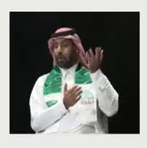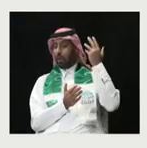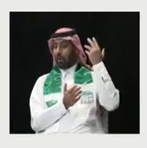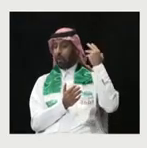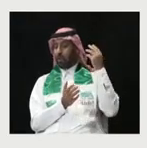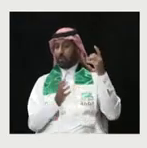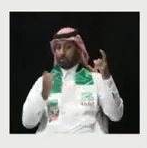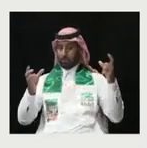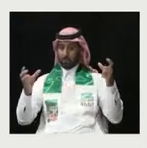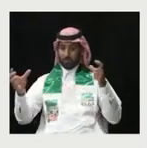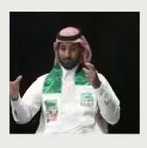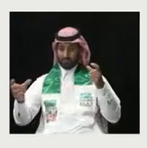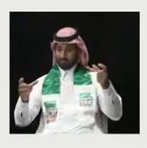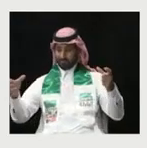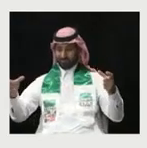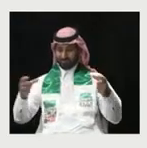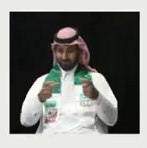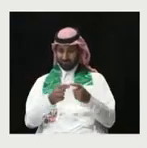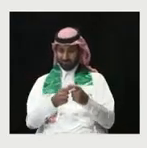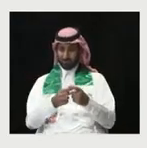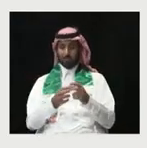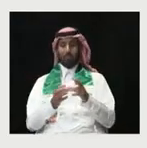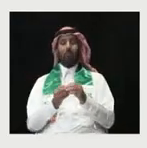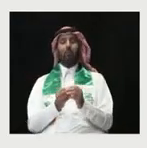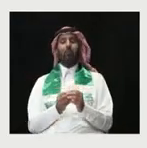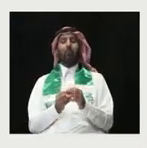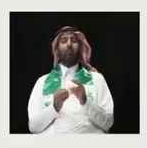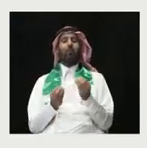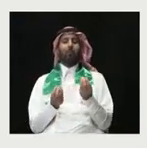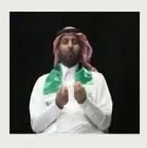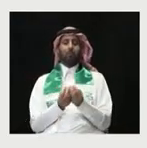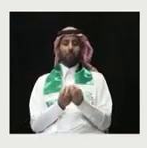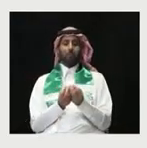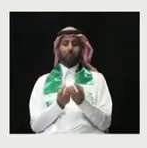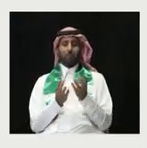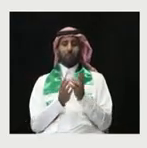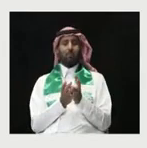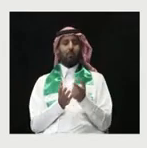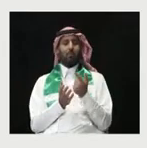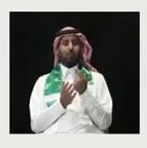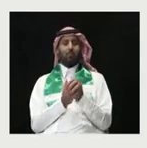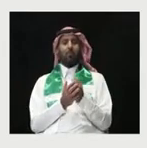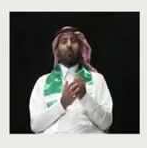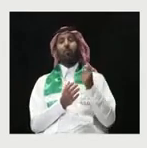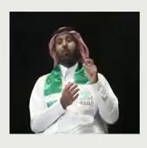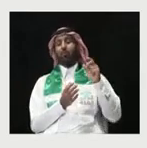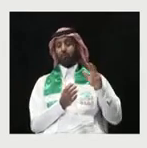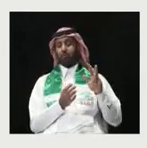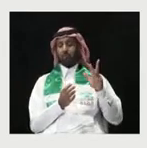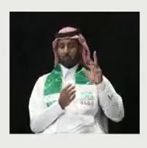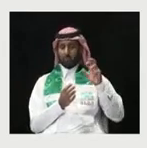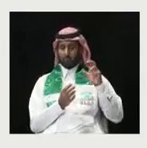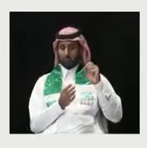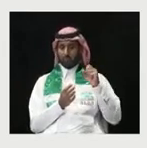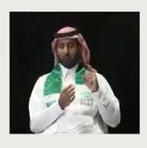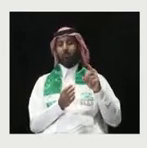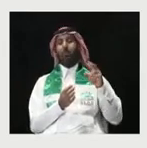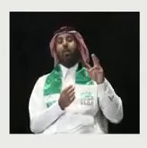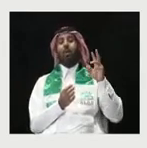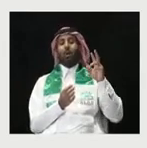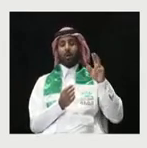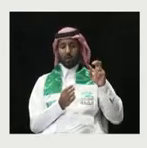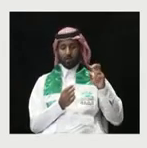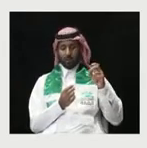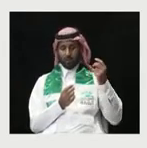happen? In 1932. 1932, when the announcement of